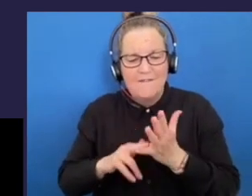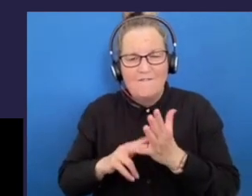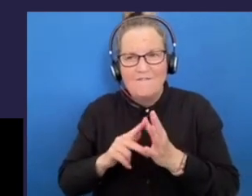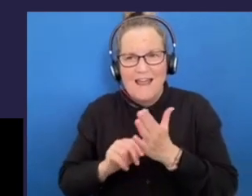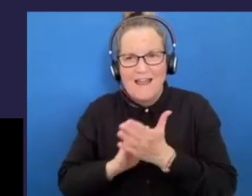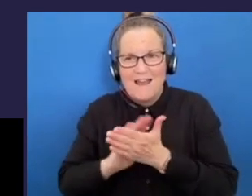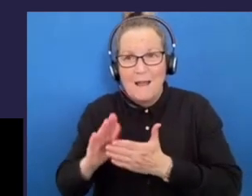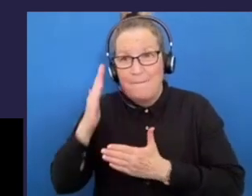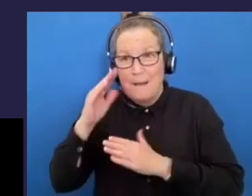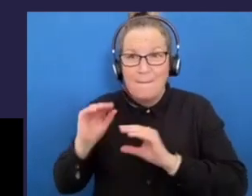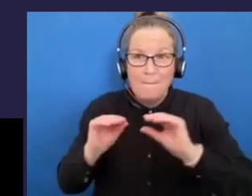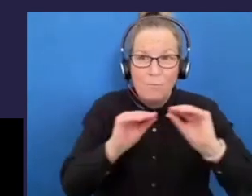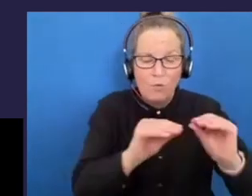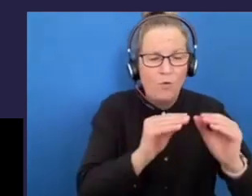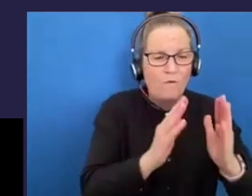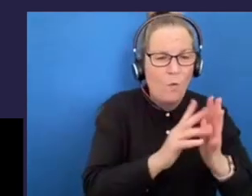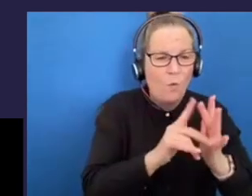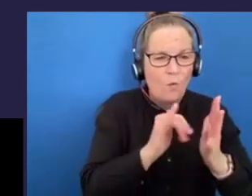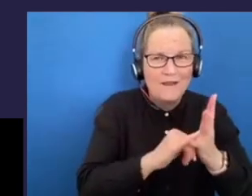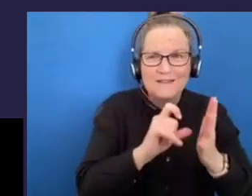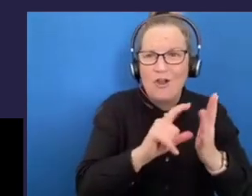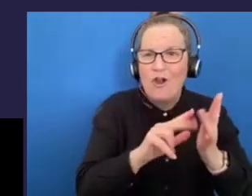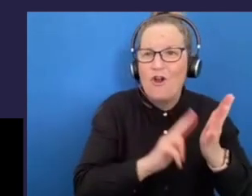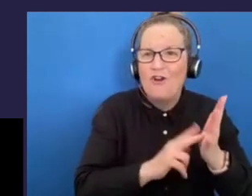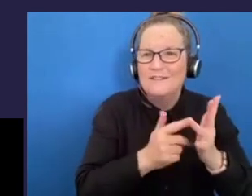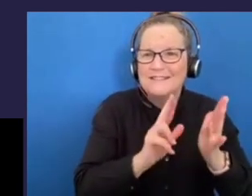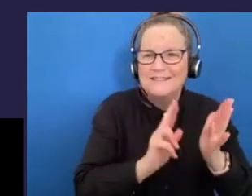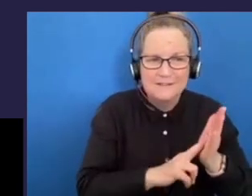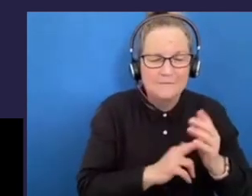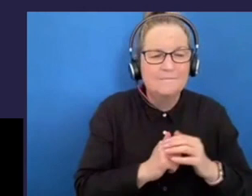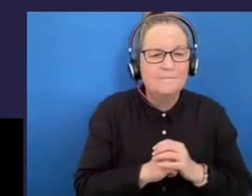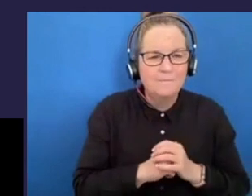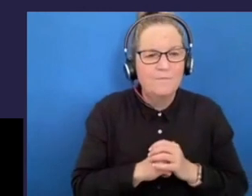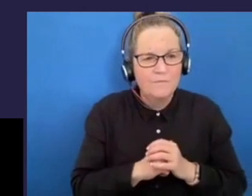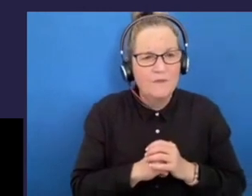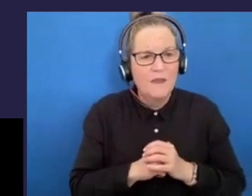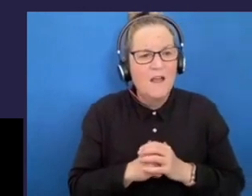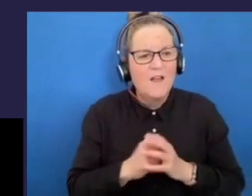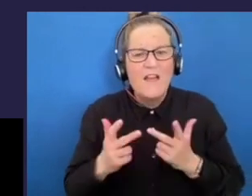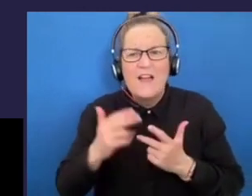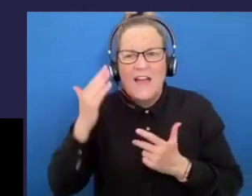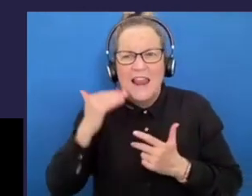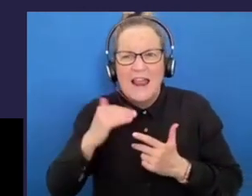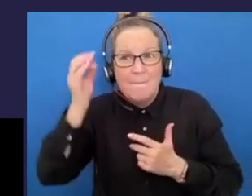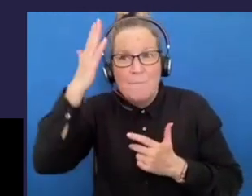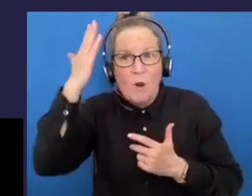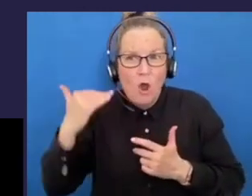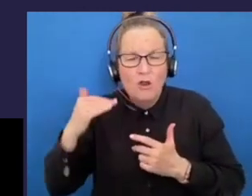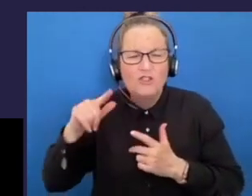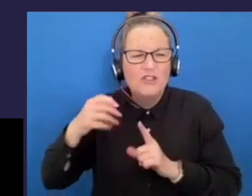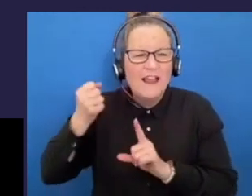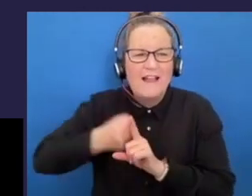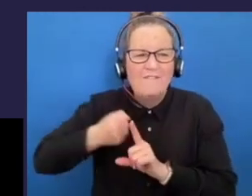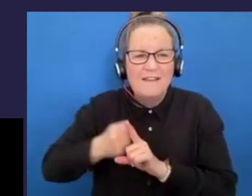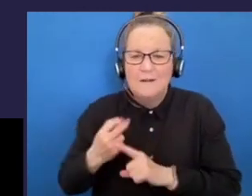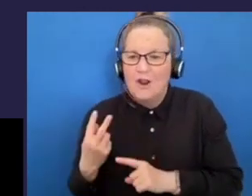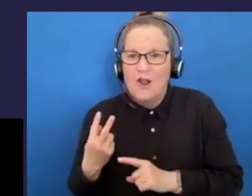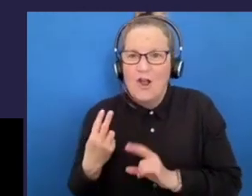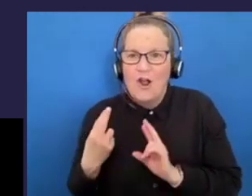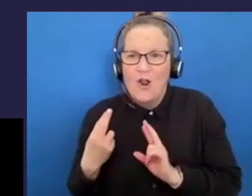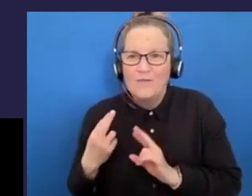Michelle Carner, to her immediate right, in the blonde hair, has been her advocate for 11 years now, and they've become close